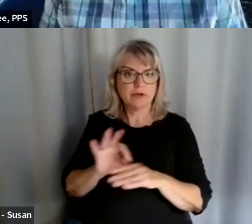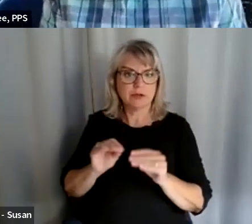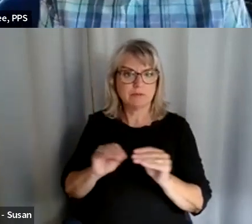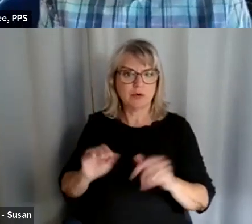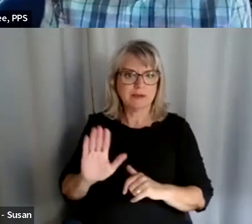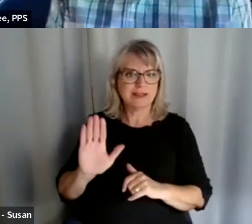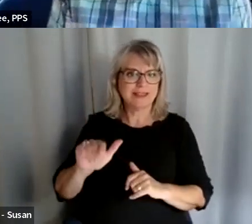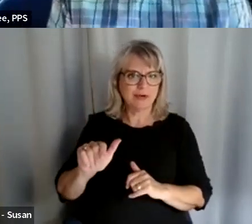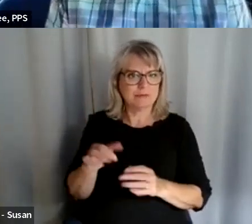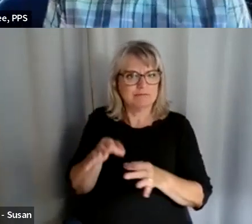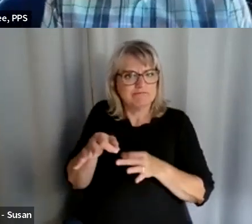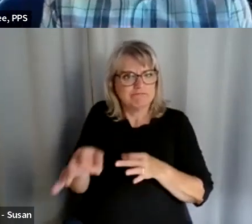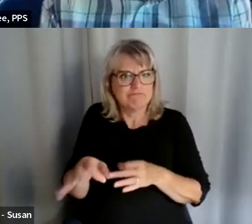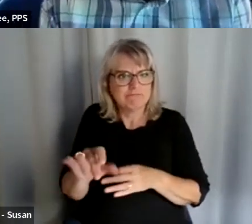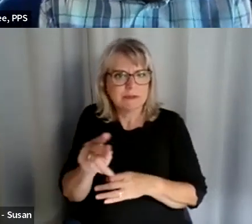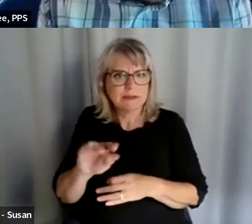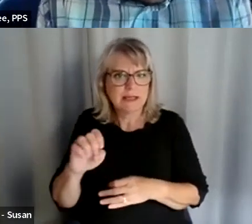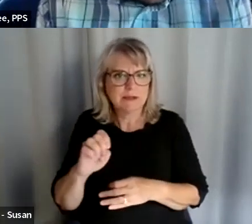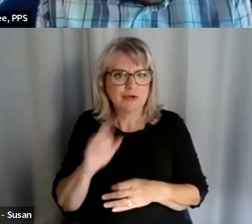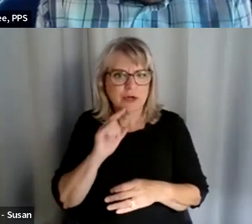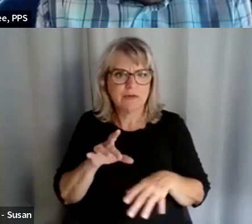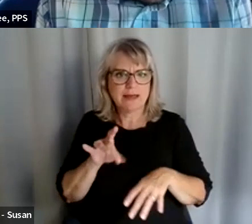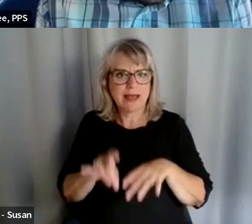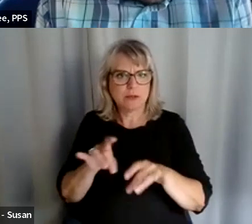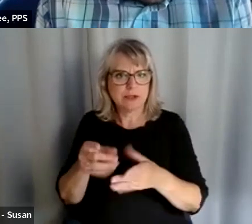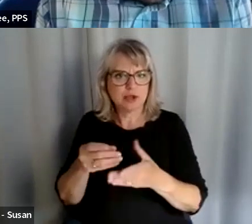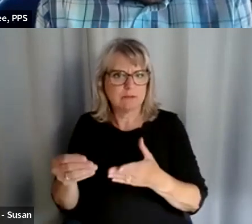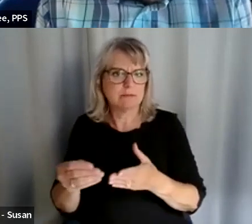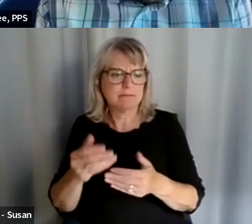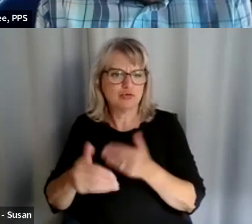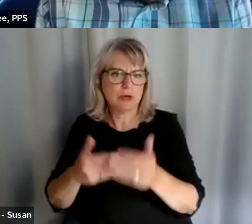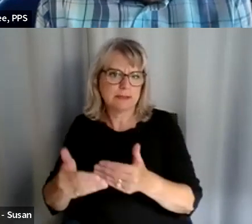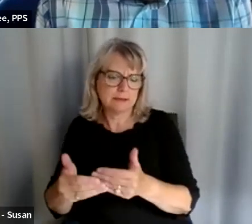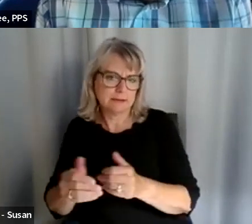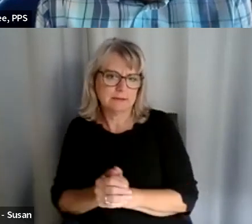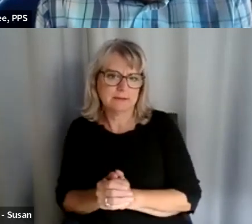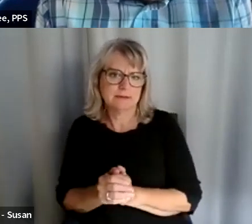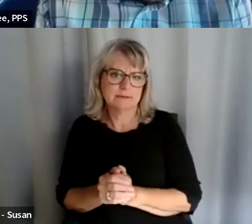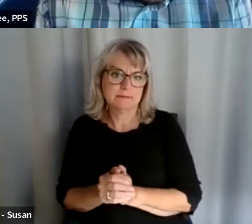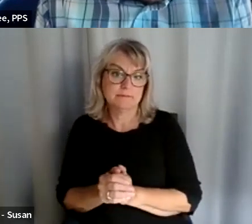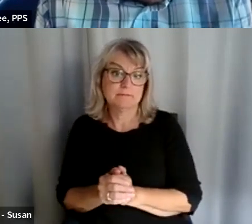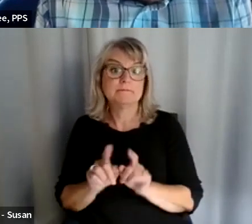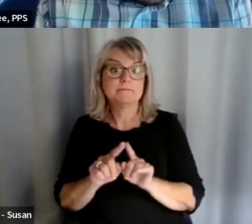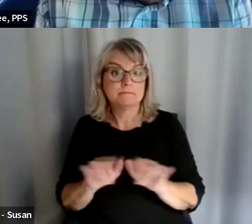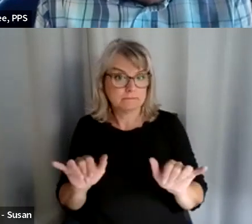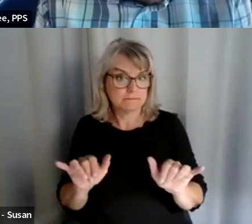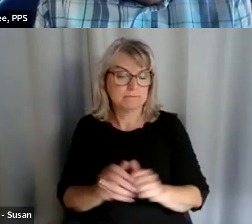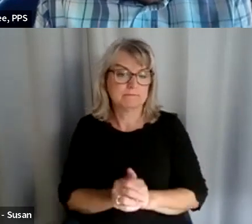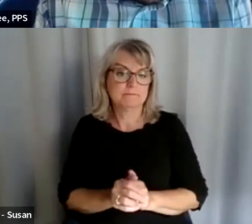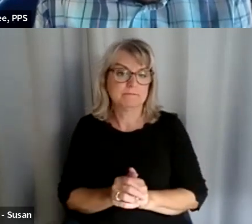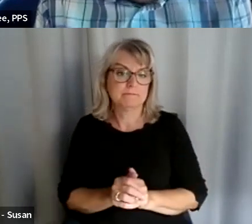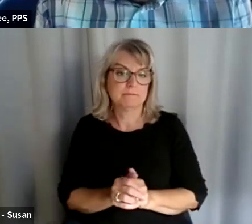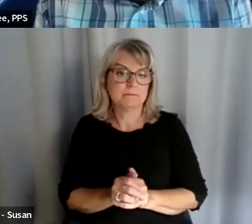later stages of the acquisition process. So and so then we get